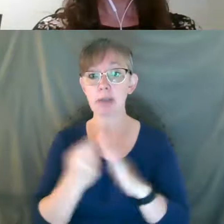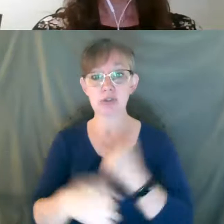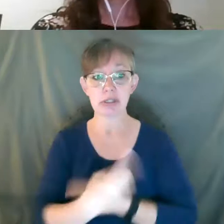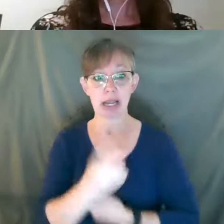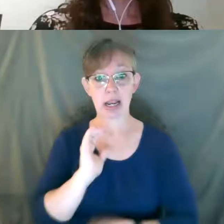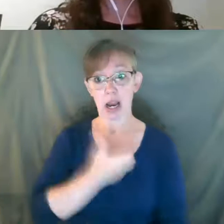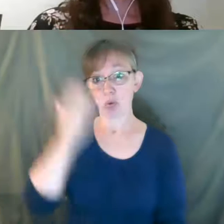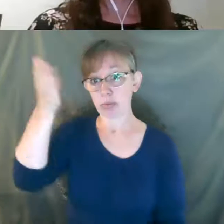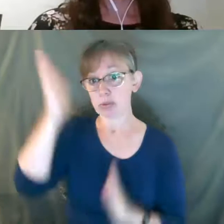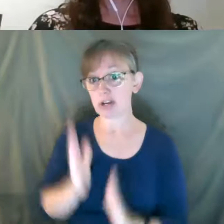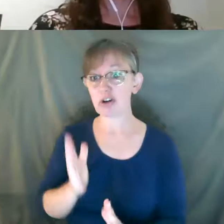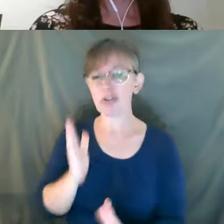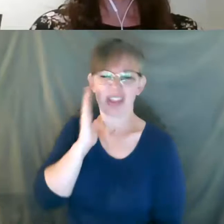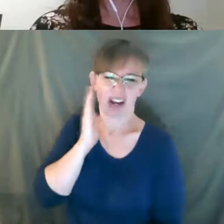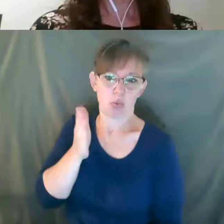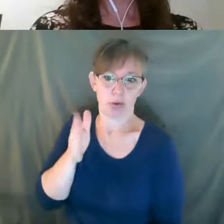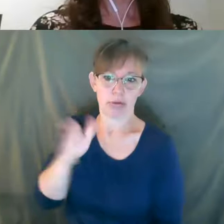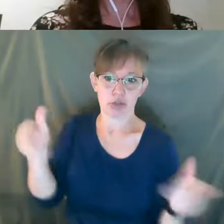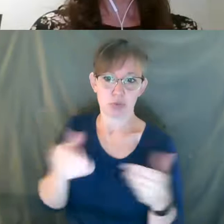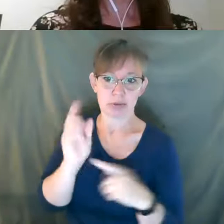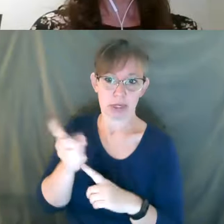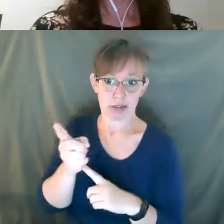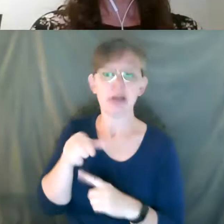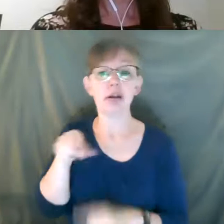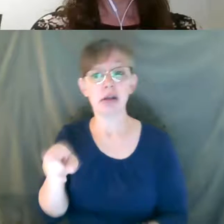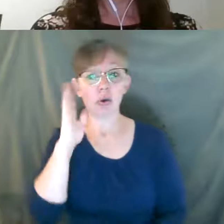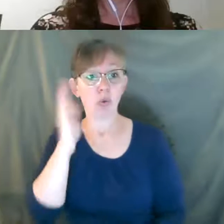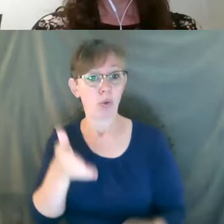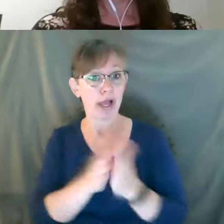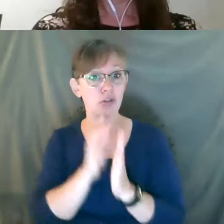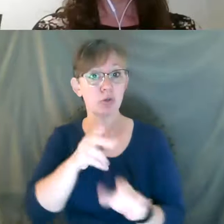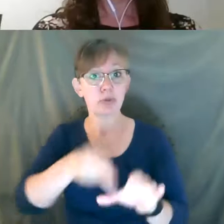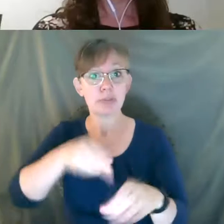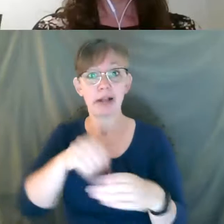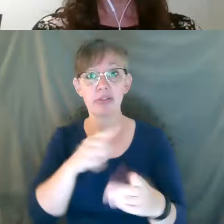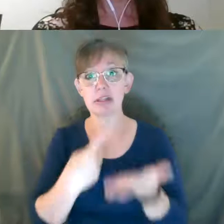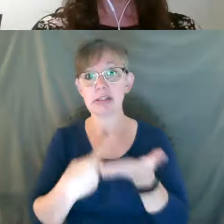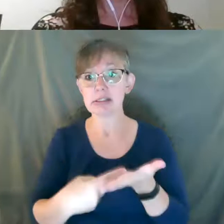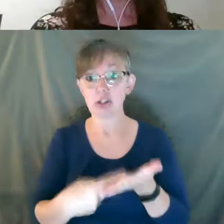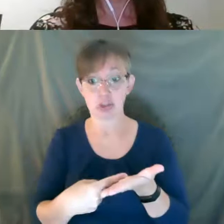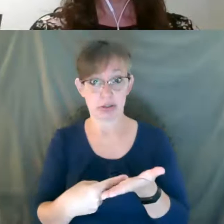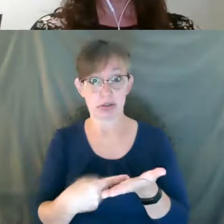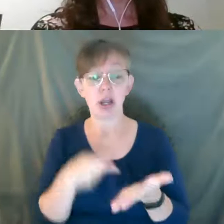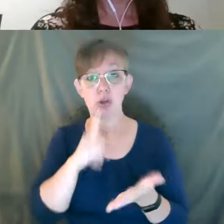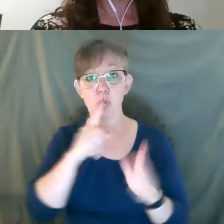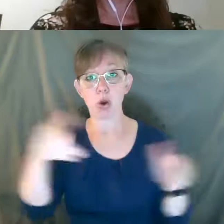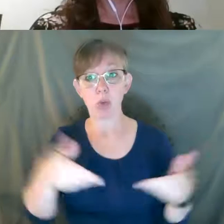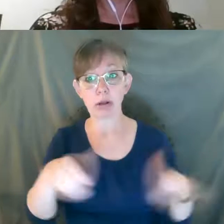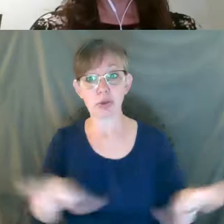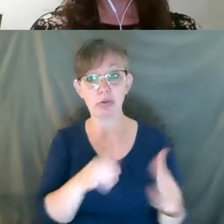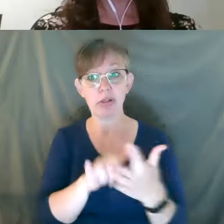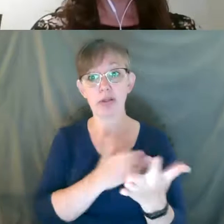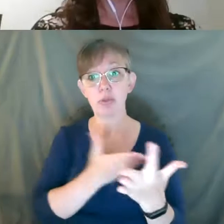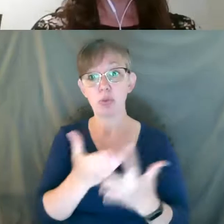moment, is going to be asking you to participate in some discussions, and you're welcome to do so through the chat function here. And I would just